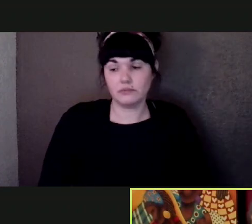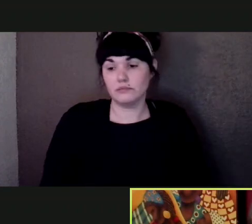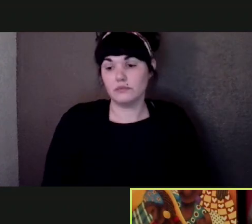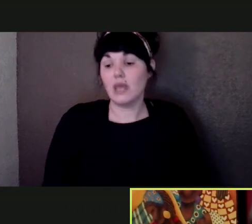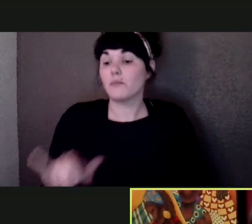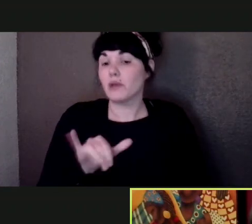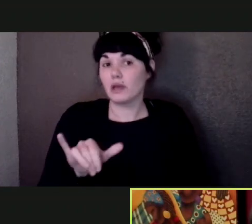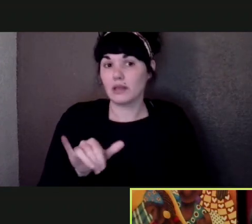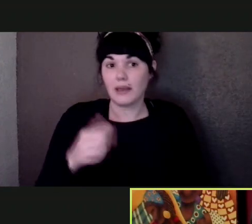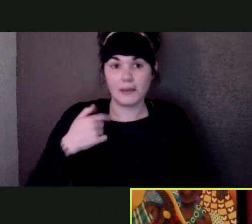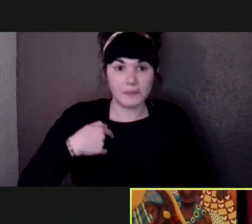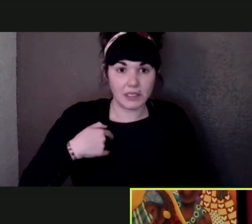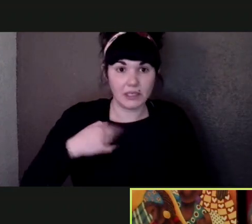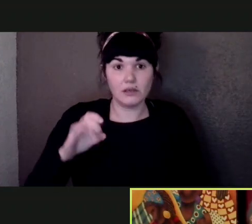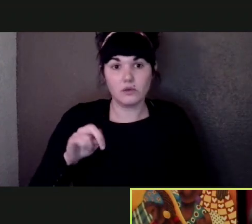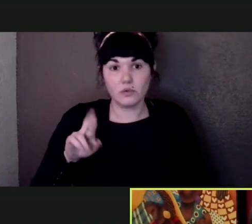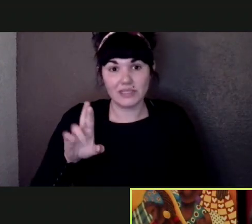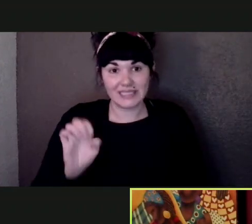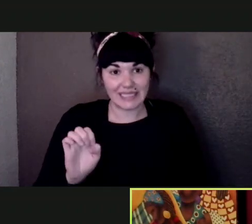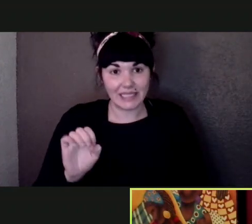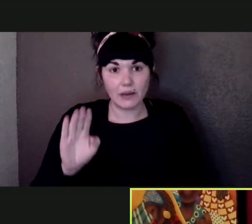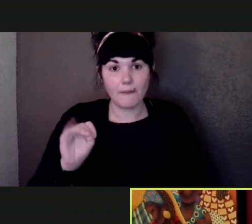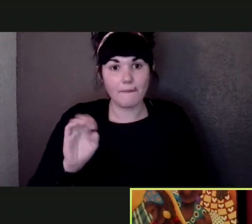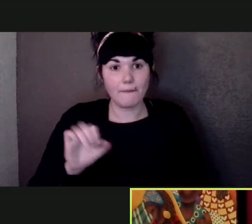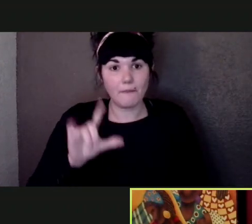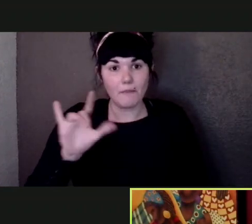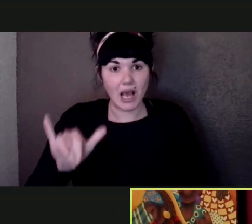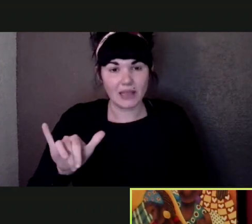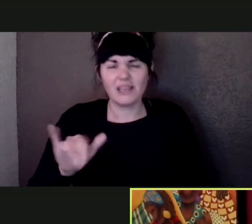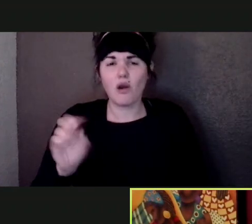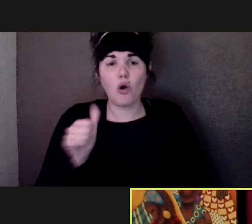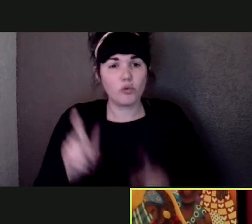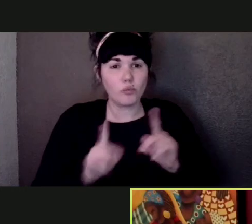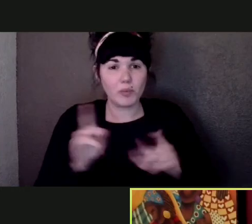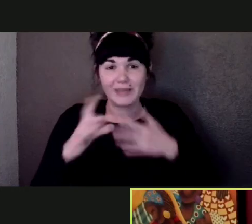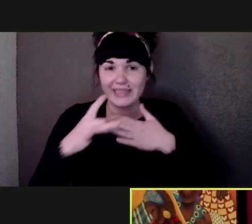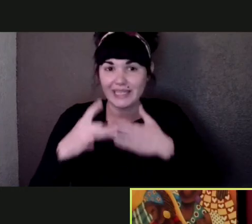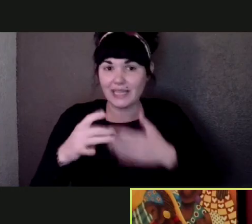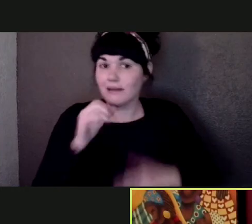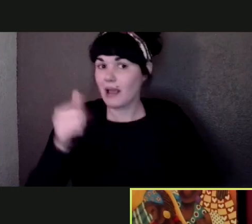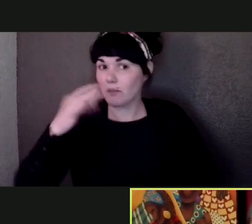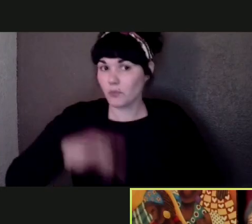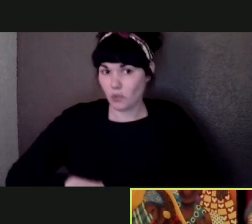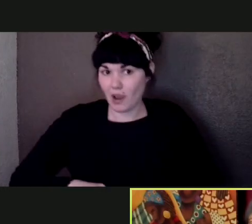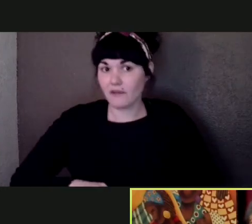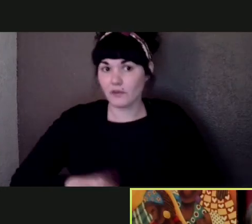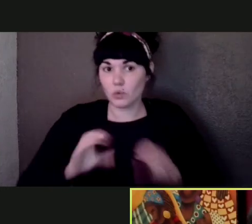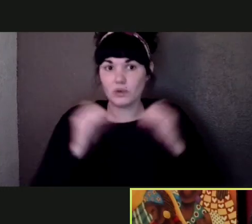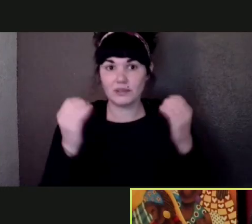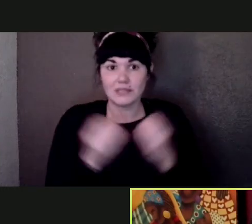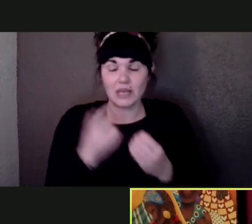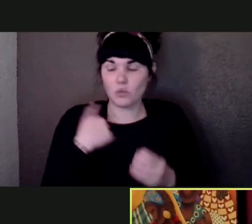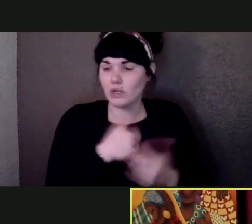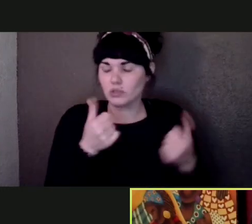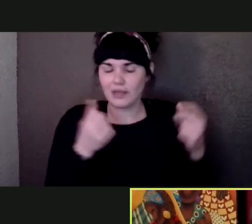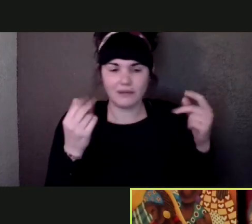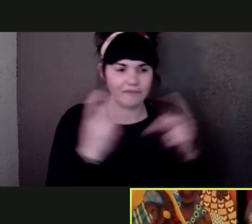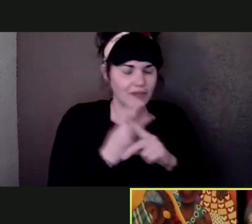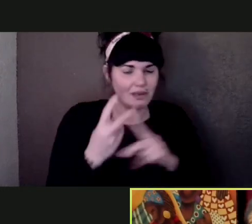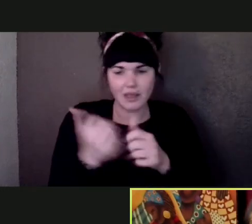nonprofit organizations, we too are trying to juggle this to keep our families and keep our staff safe. Well,